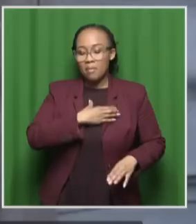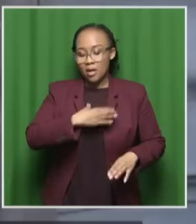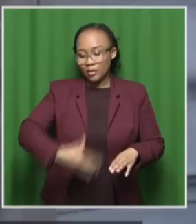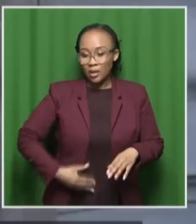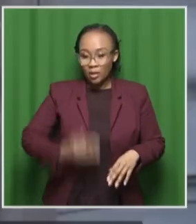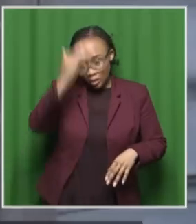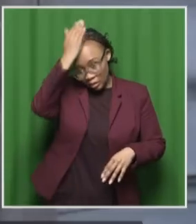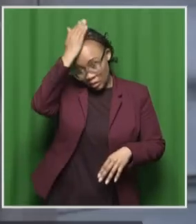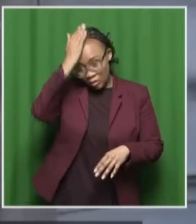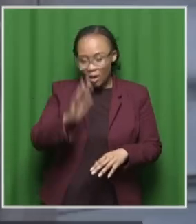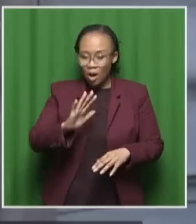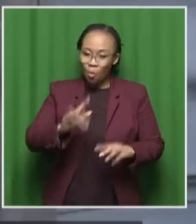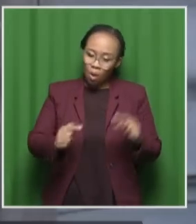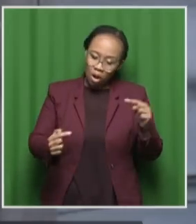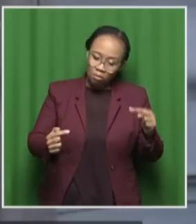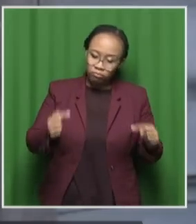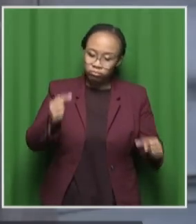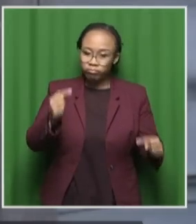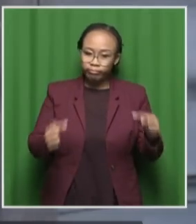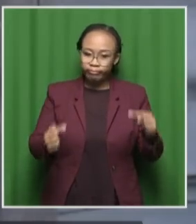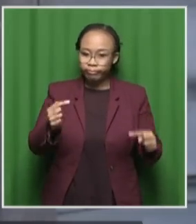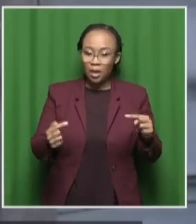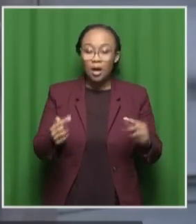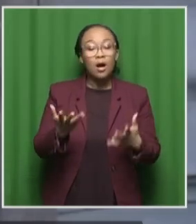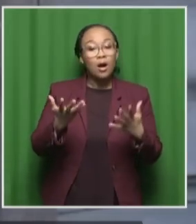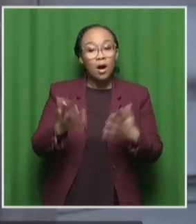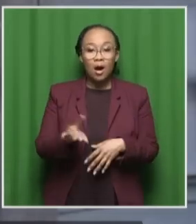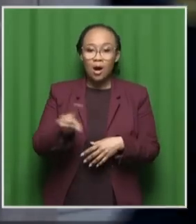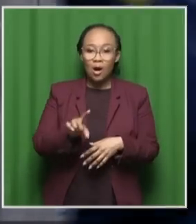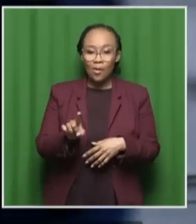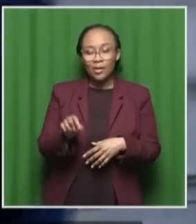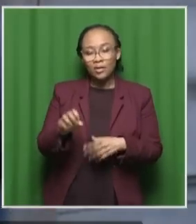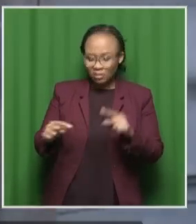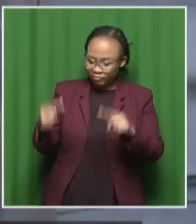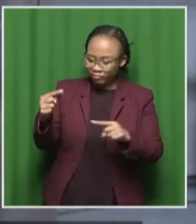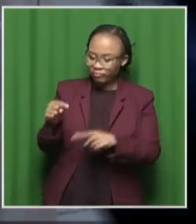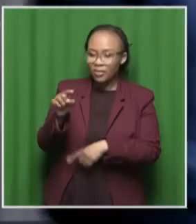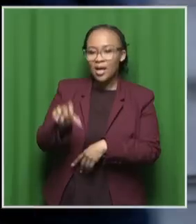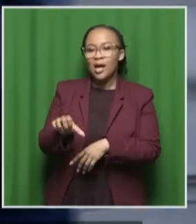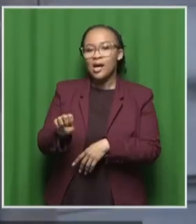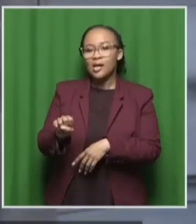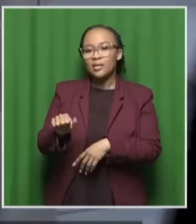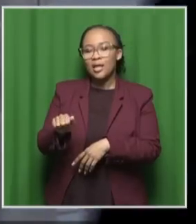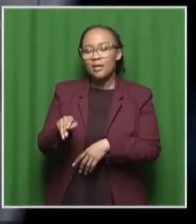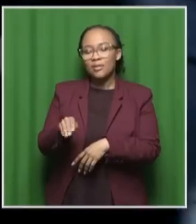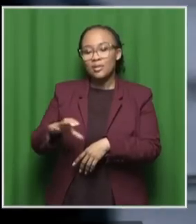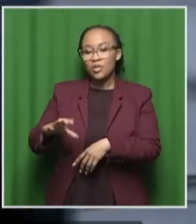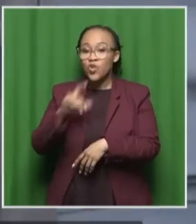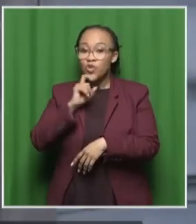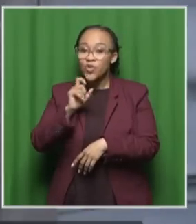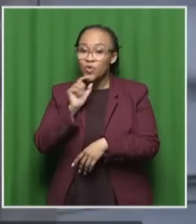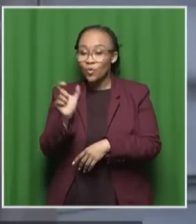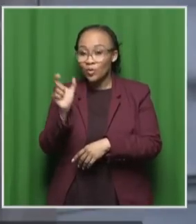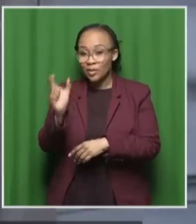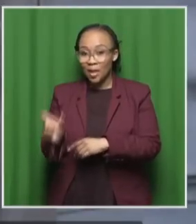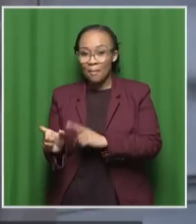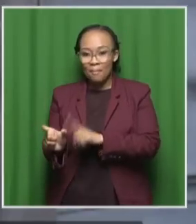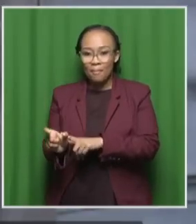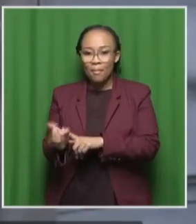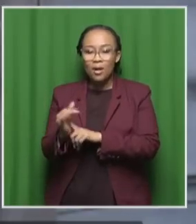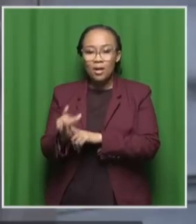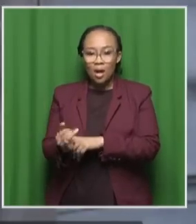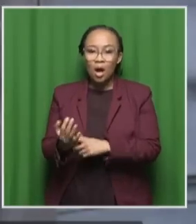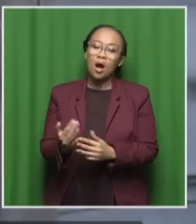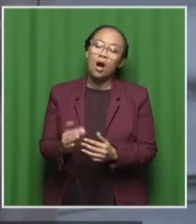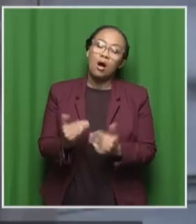argue for a constitutional challenge to the SABC's use of the term. That'll be before the urgent court that is sitting before